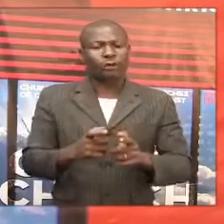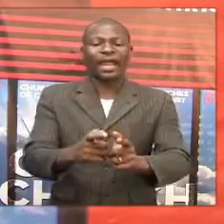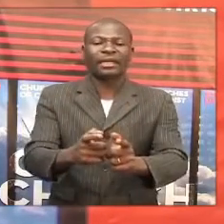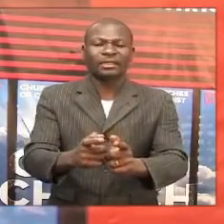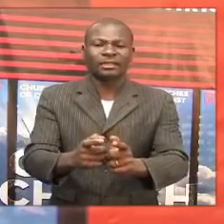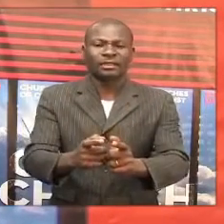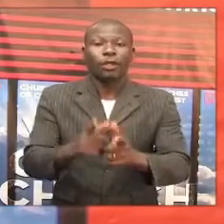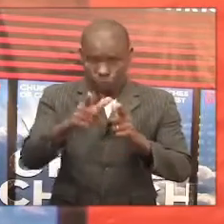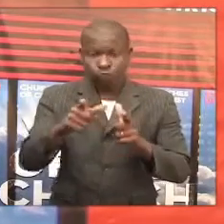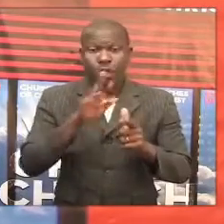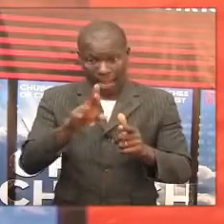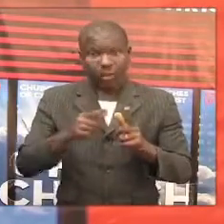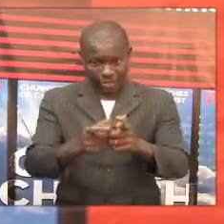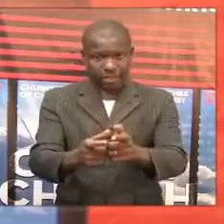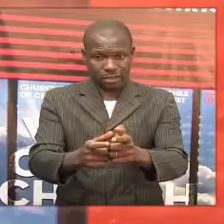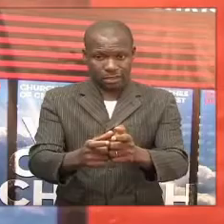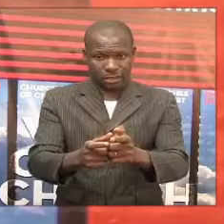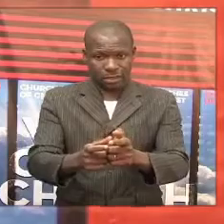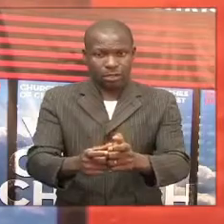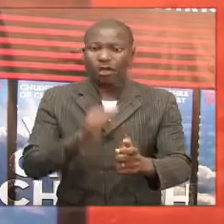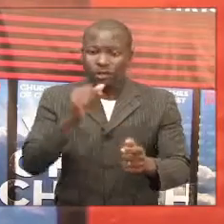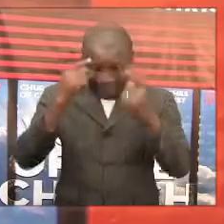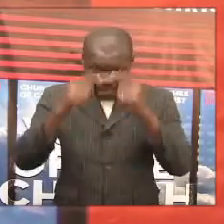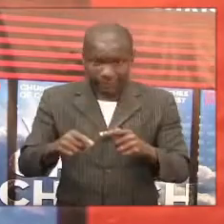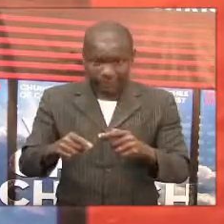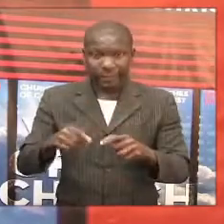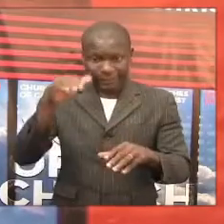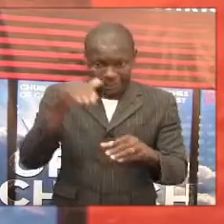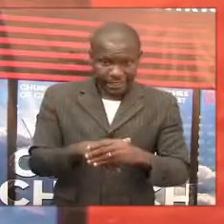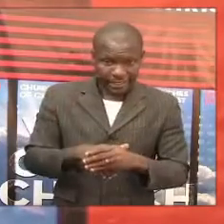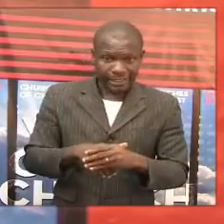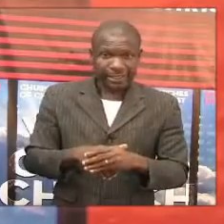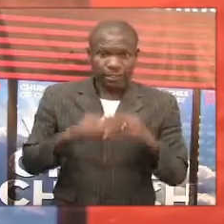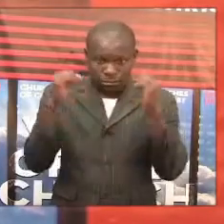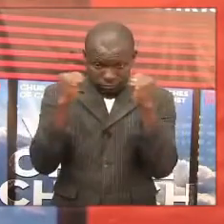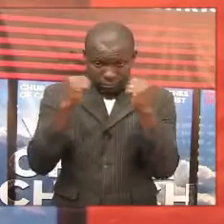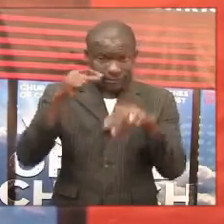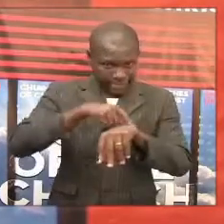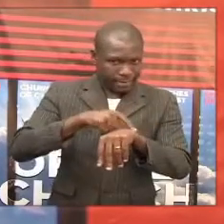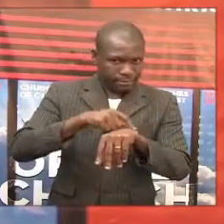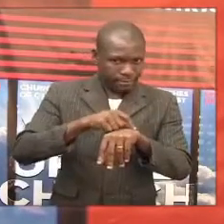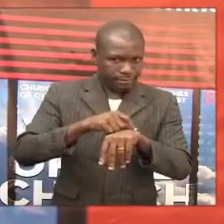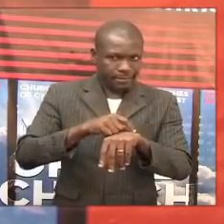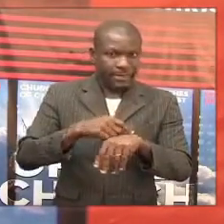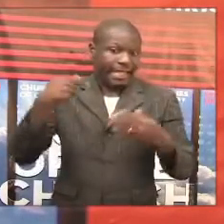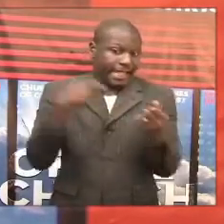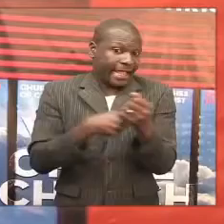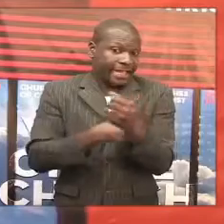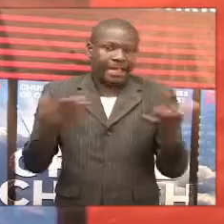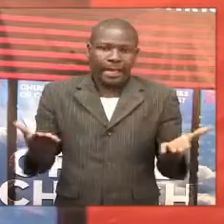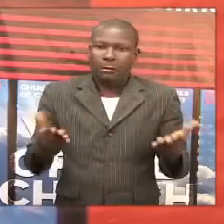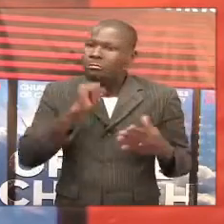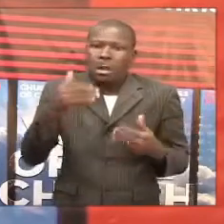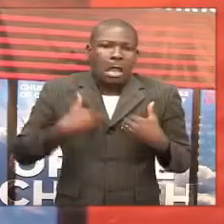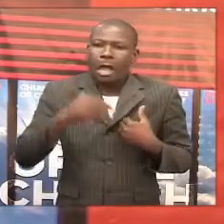Mujane. Ensi awobre. Winter, ene shaho. Ghana, avenuti, winter niha. Fatu